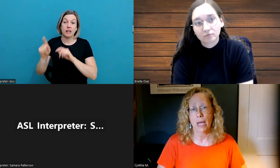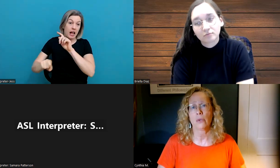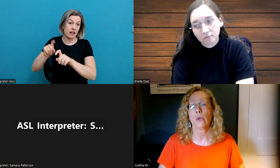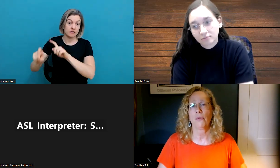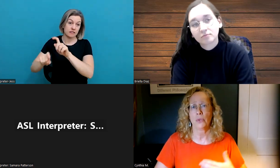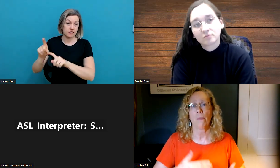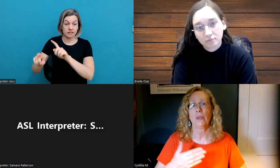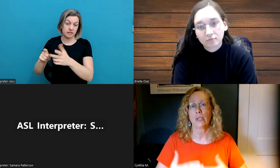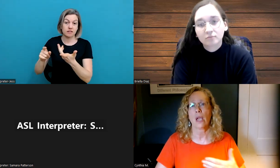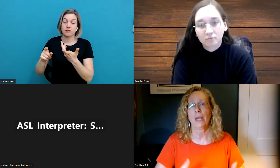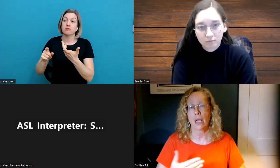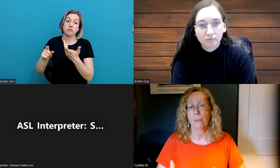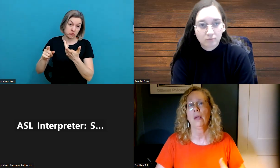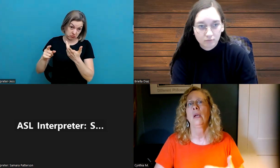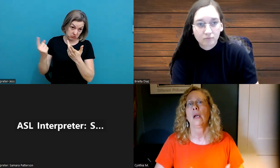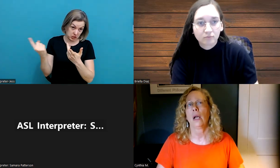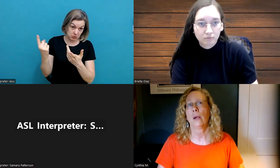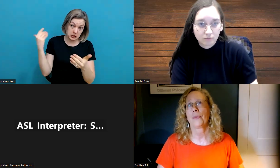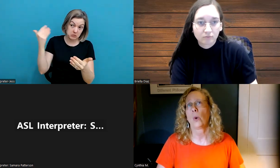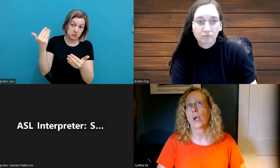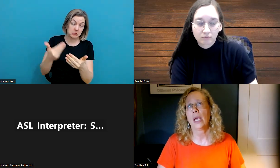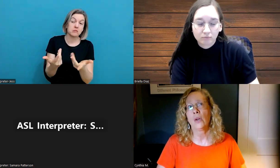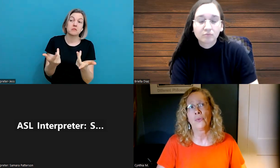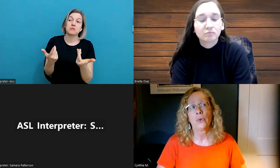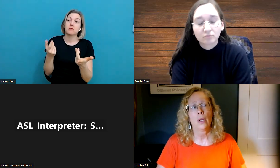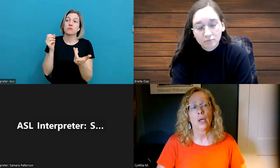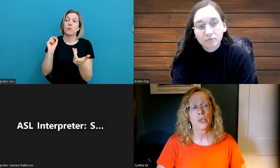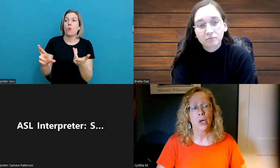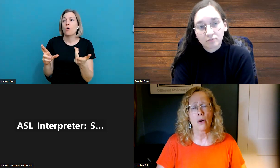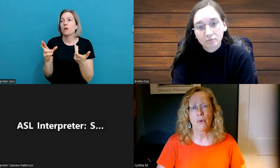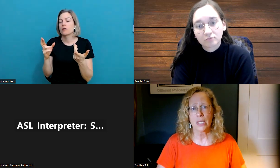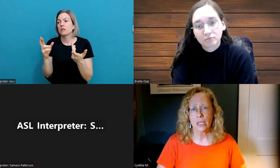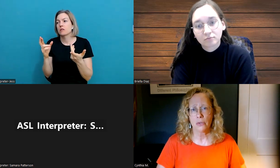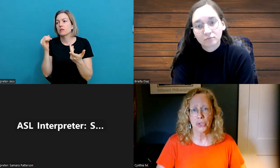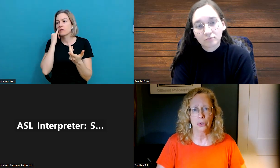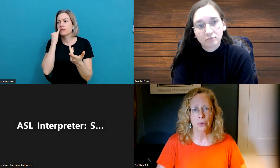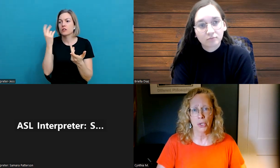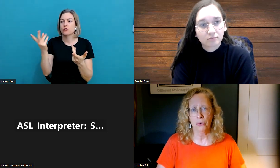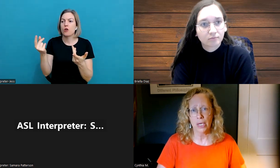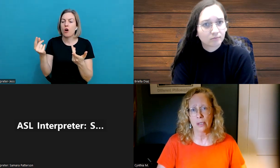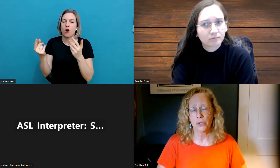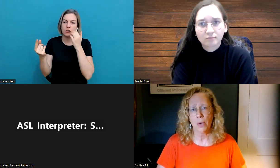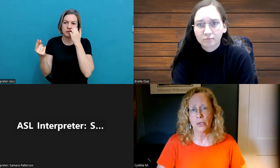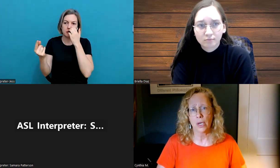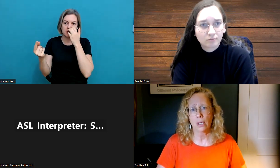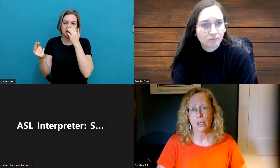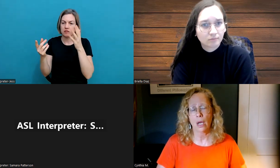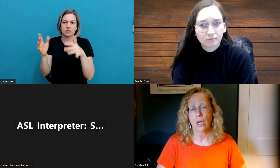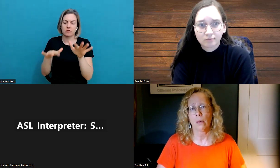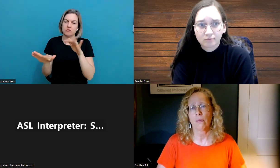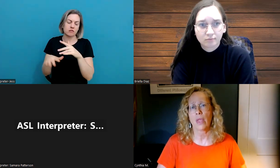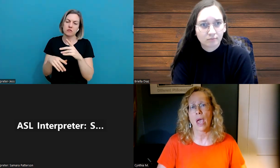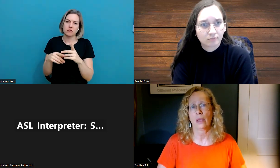questions about. So if there's something that's coming up, or if a dog runs into a unique